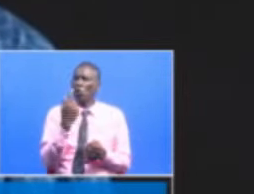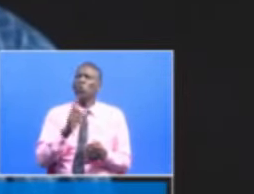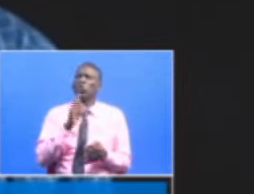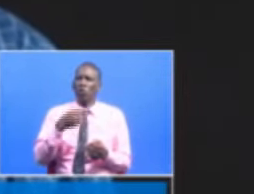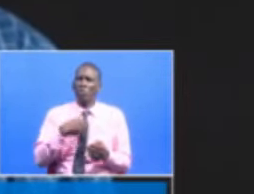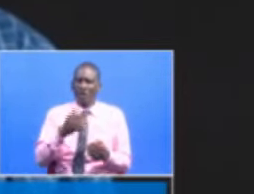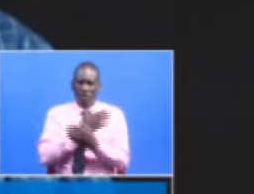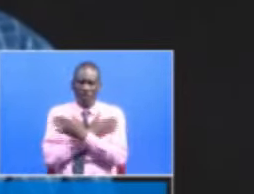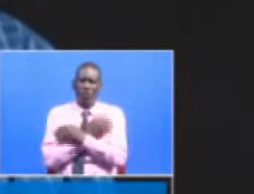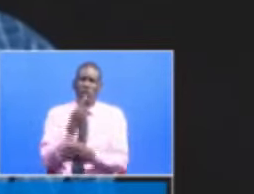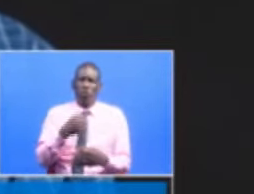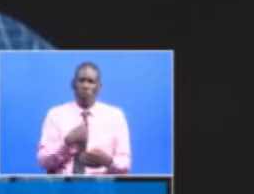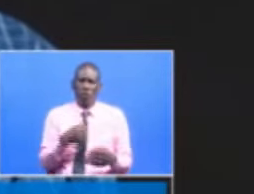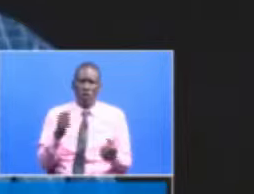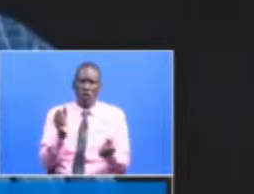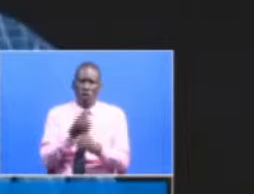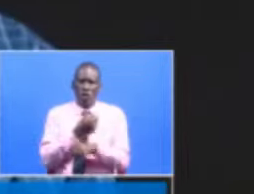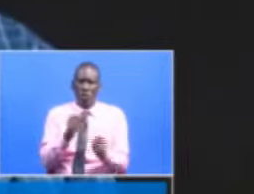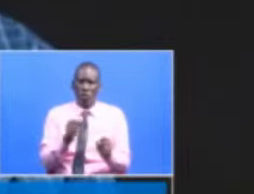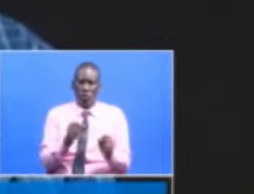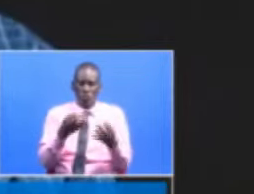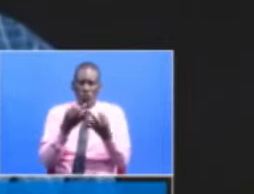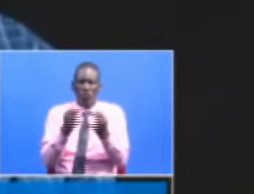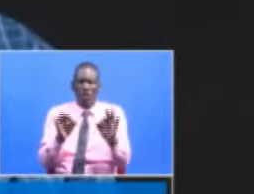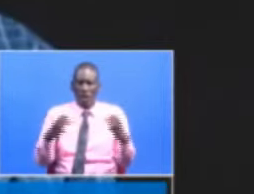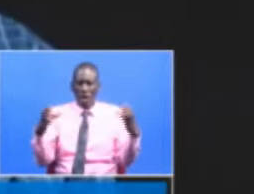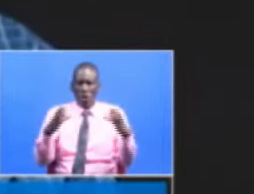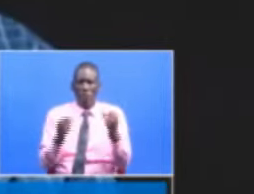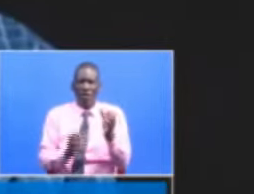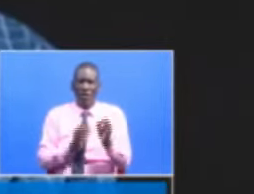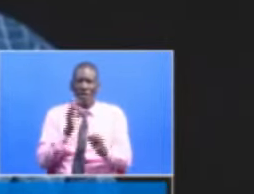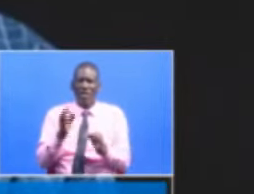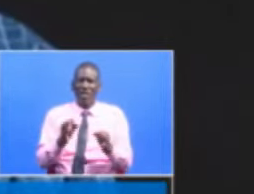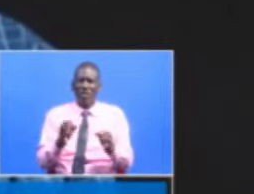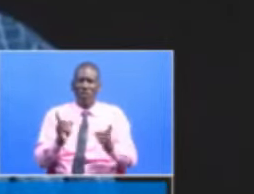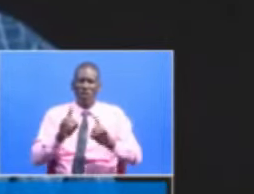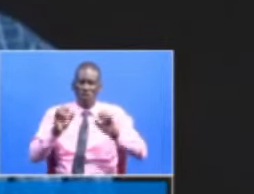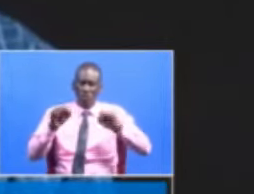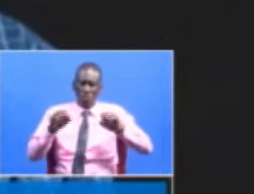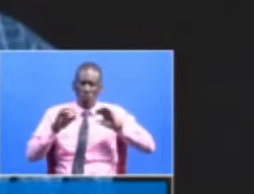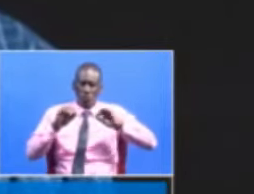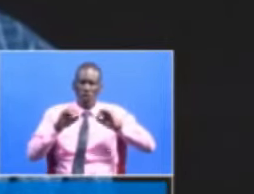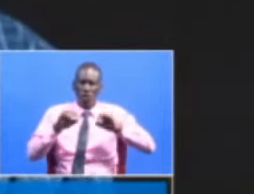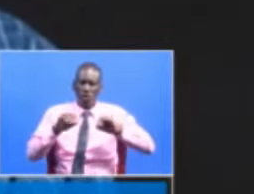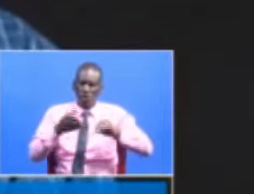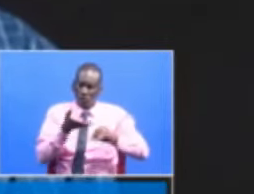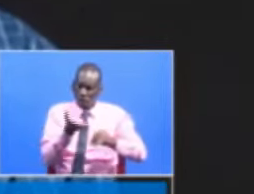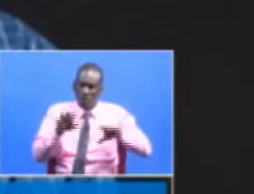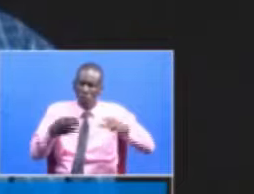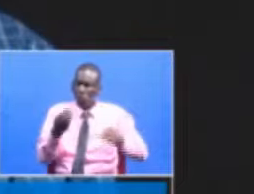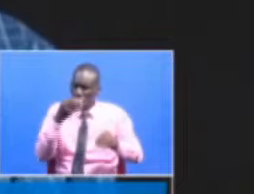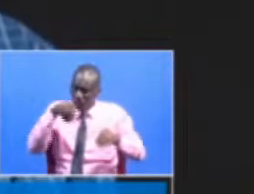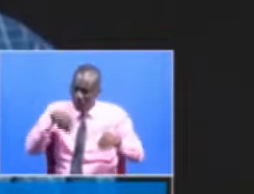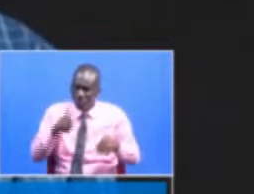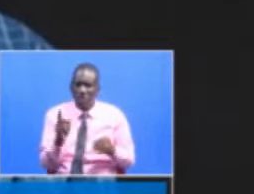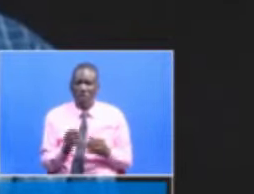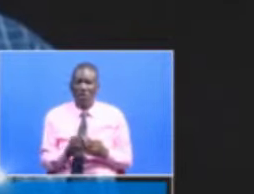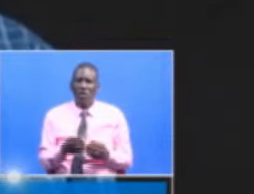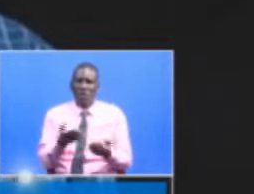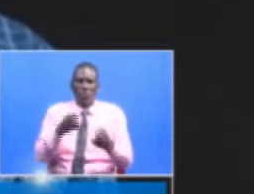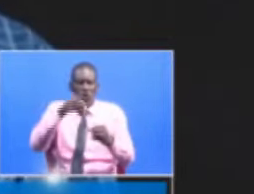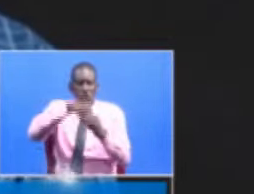you cannot liberate a community if you cannot teach them how to feed themselves. So we need to invest more